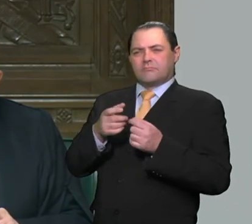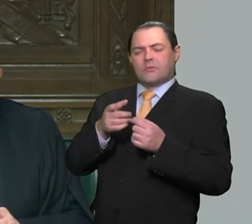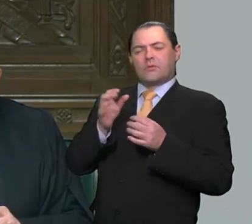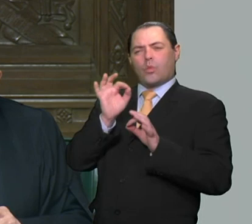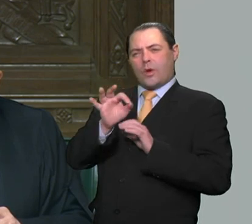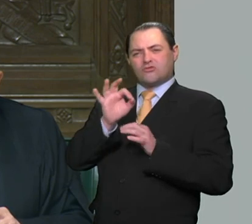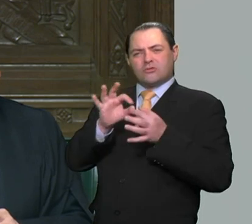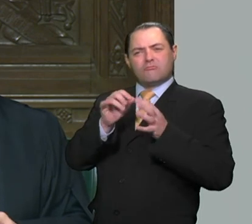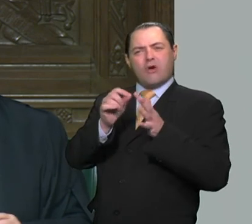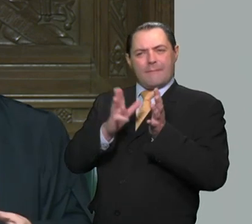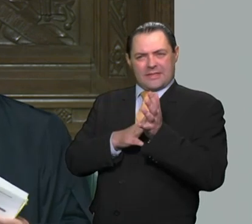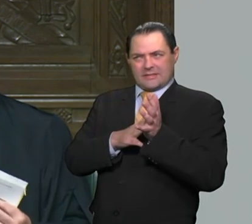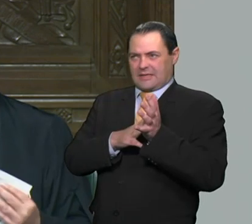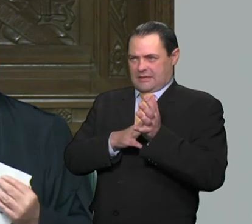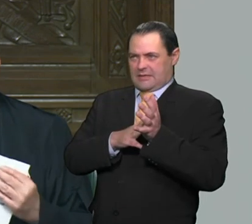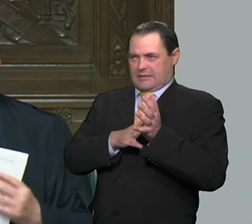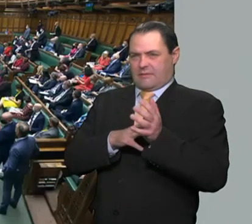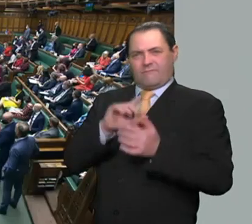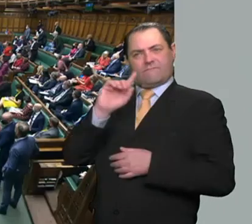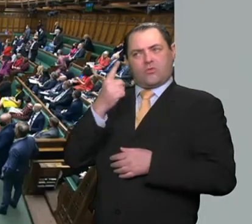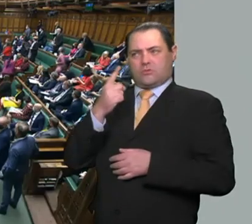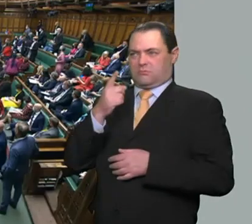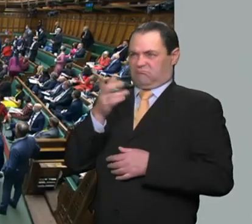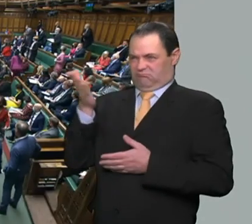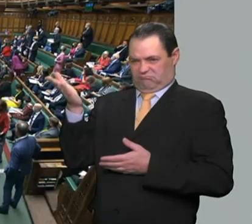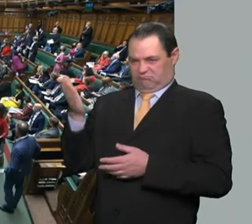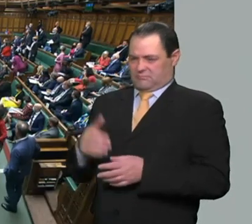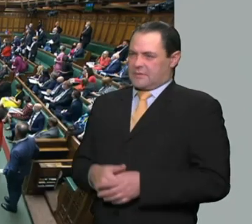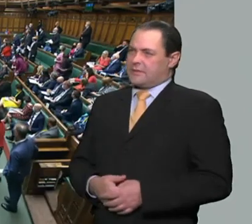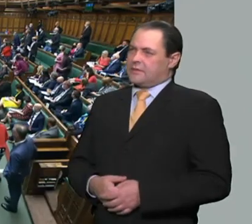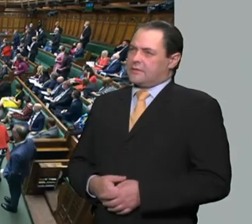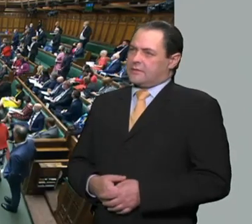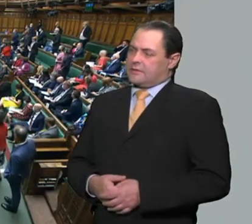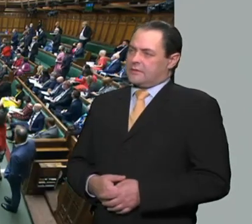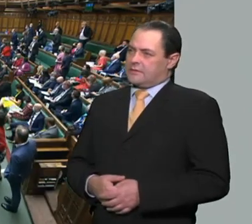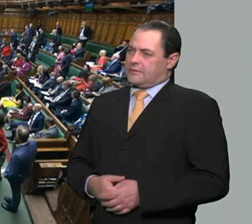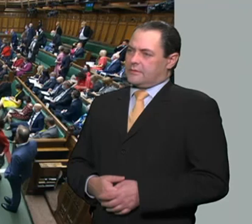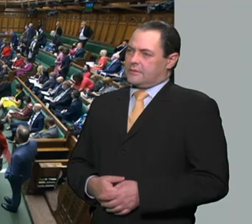to the Prime Minister, and I start with Robert Largan. Go on, sir.